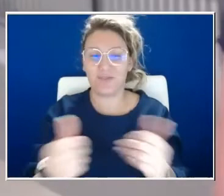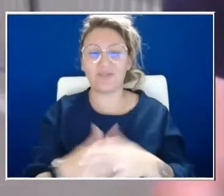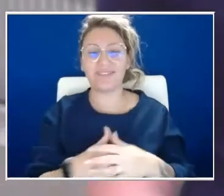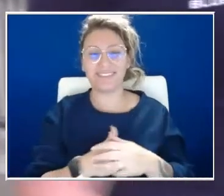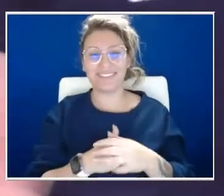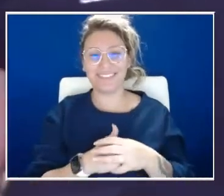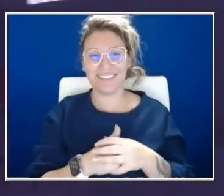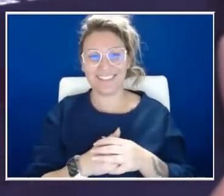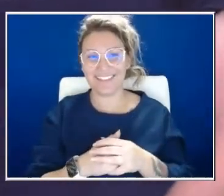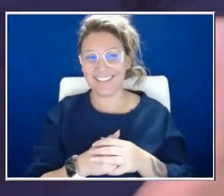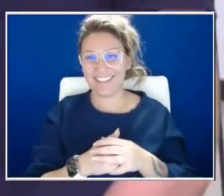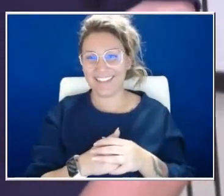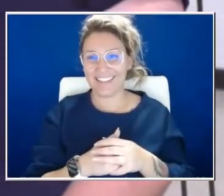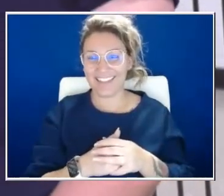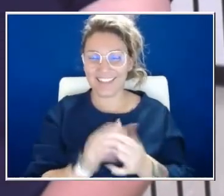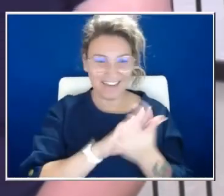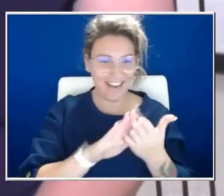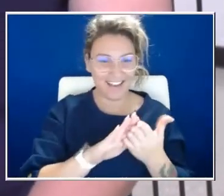Nice. Yeah.